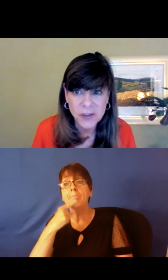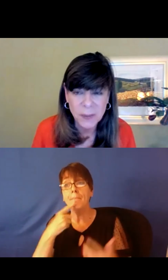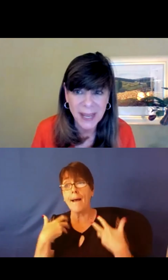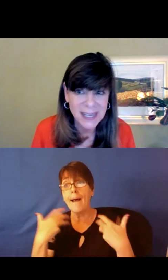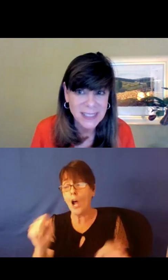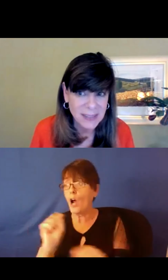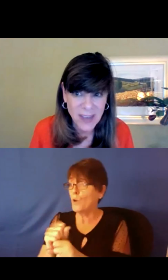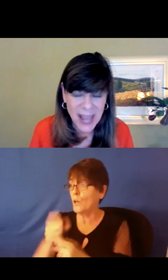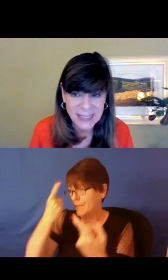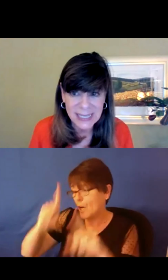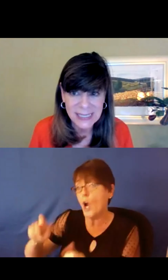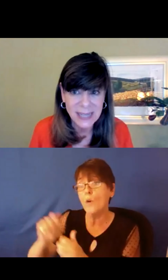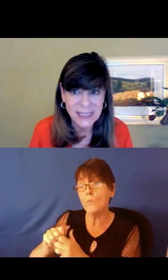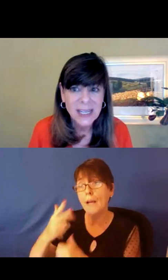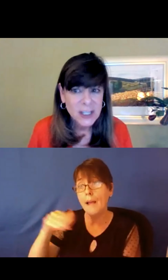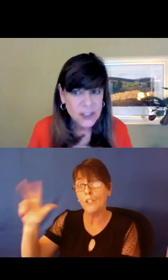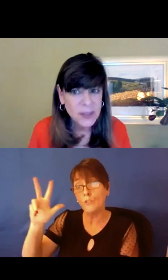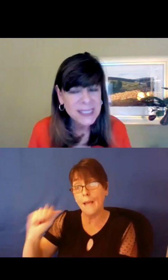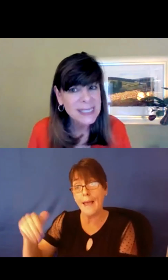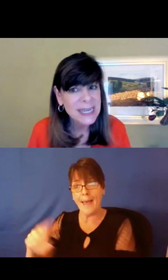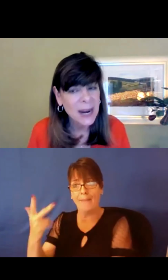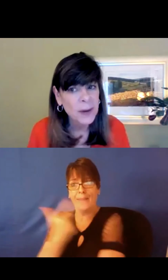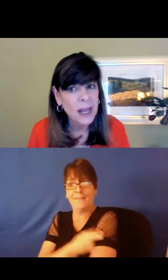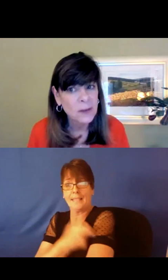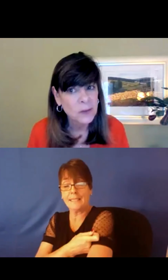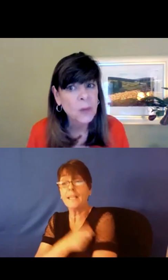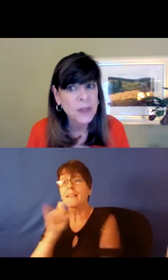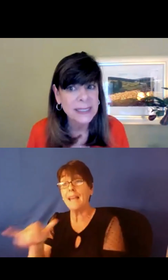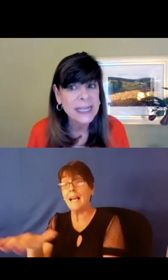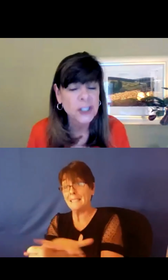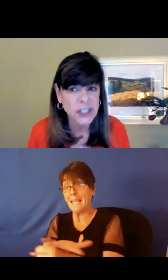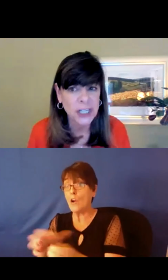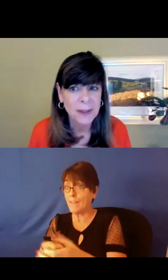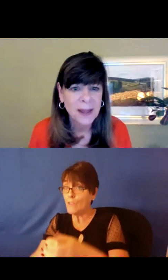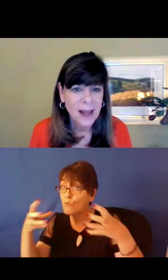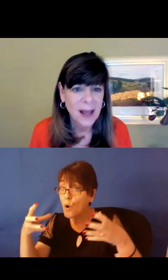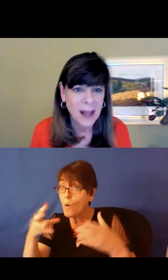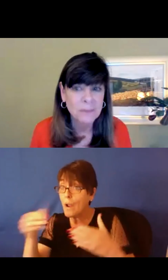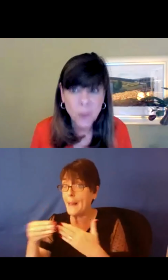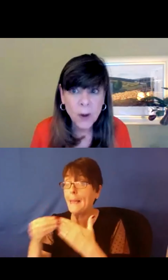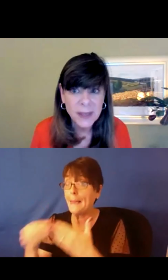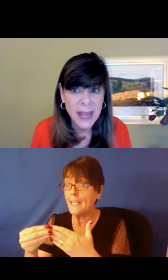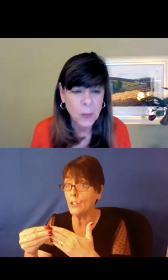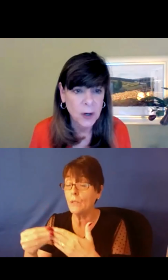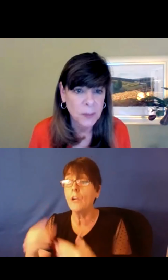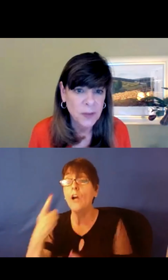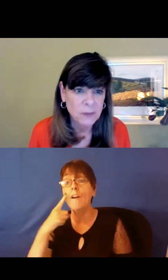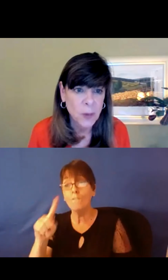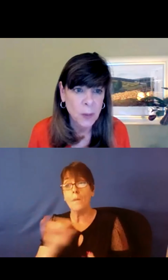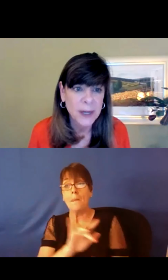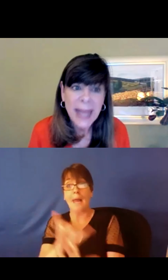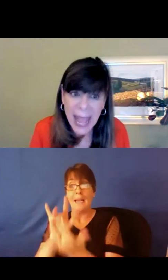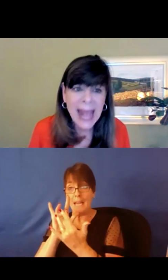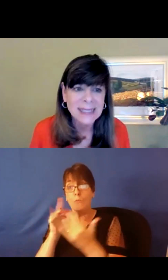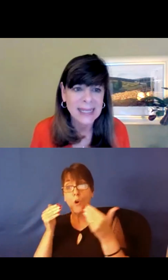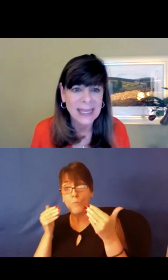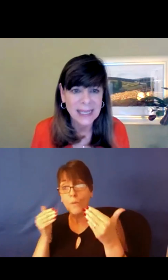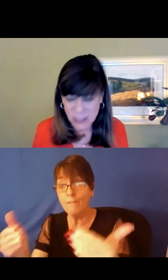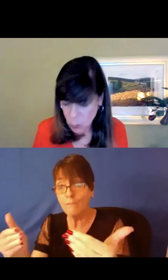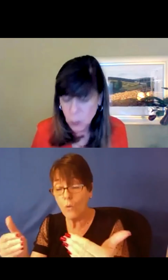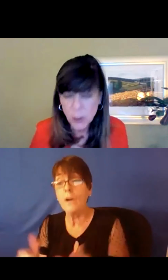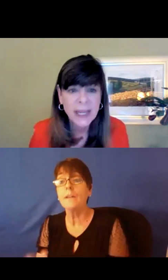working with AAAs at the vaccine sites. So this is an area of growth and leadership for the network moving forward,